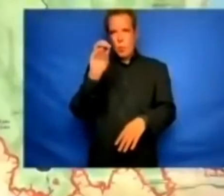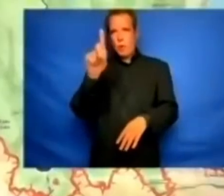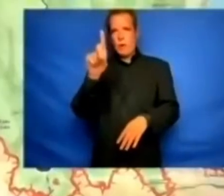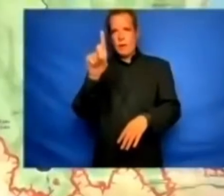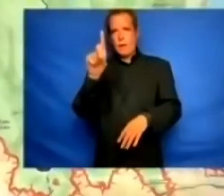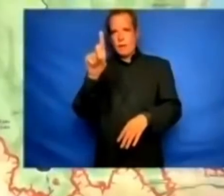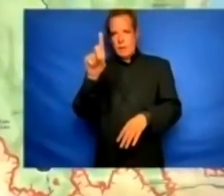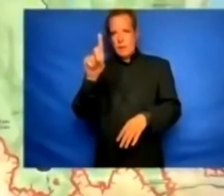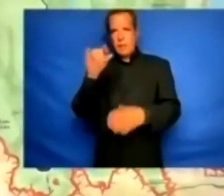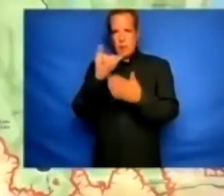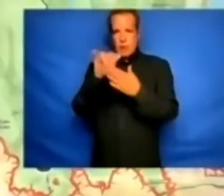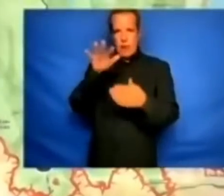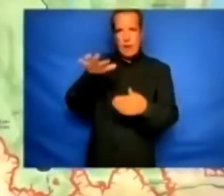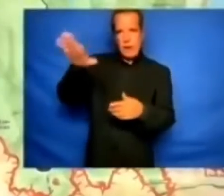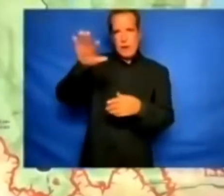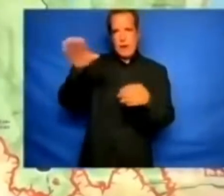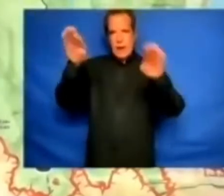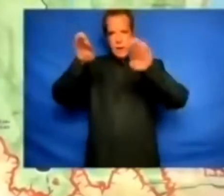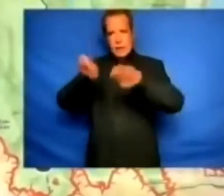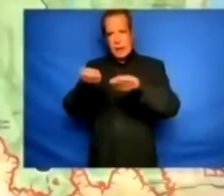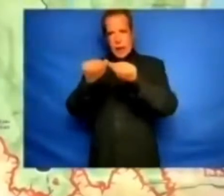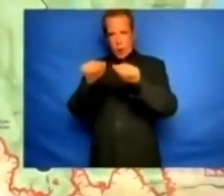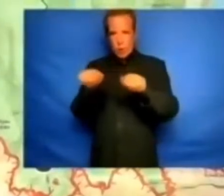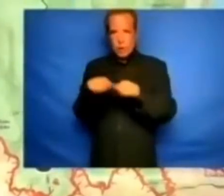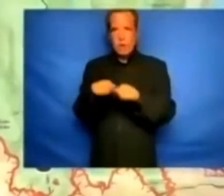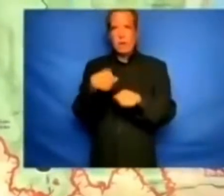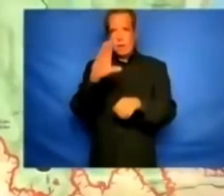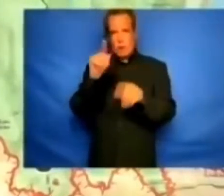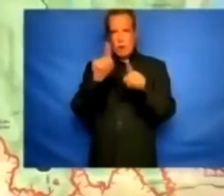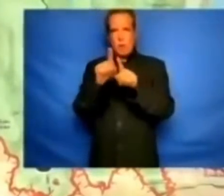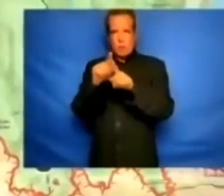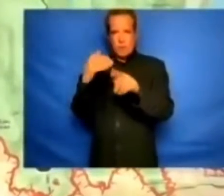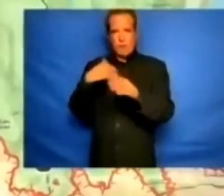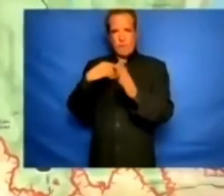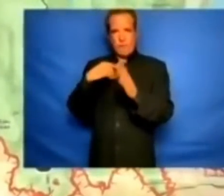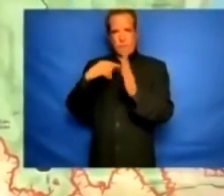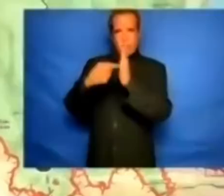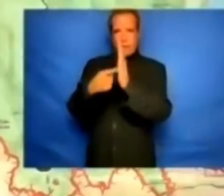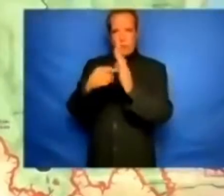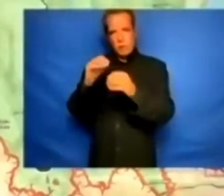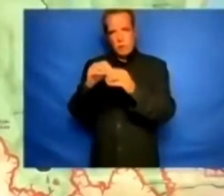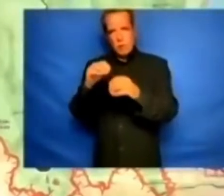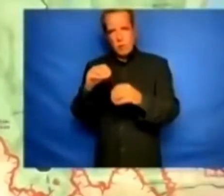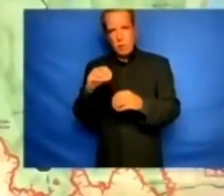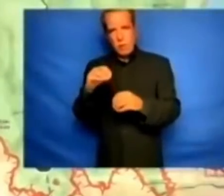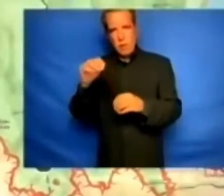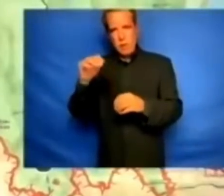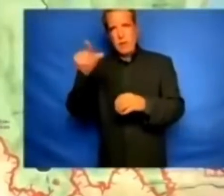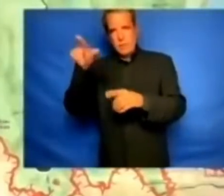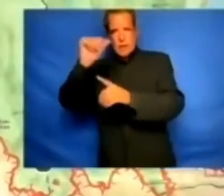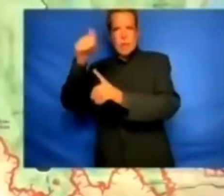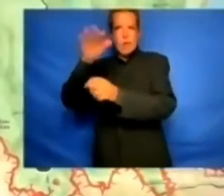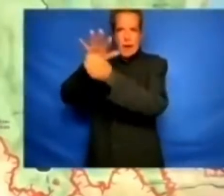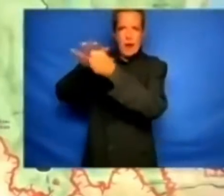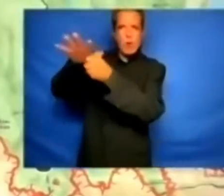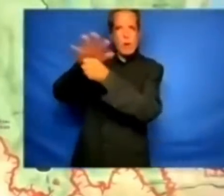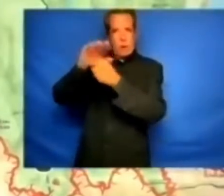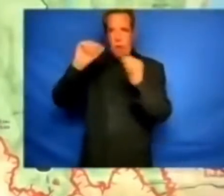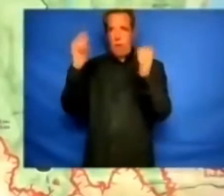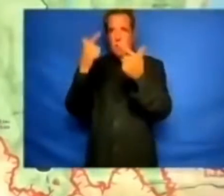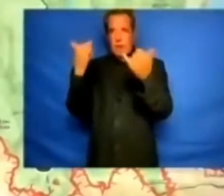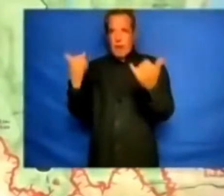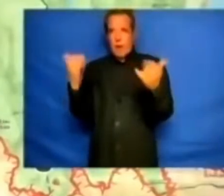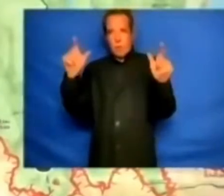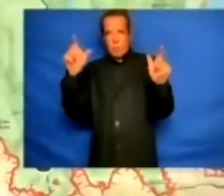kind of around Homewood. We also had a start in the Glenbrook area. All of those fires are currently contained. That does not mean